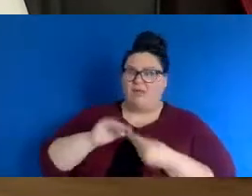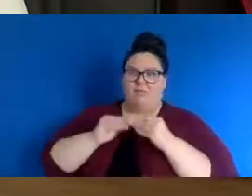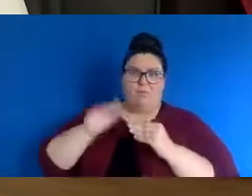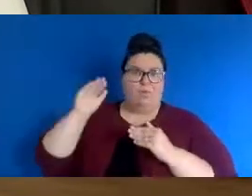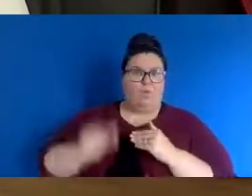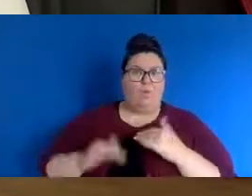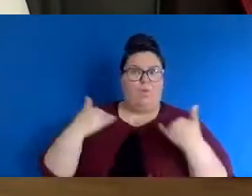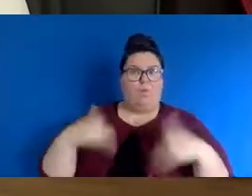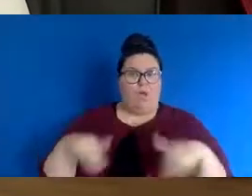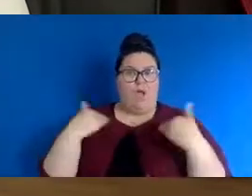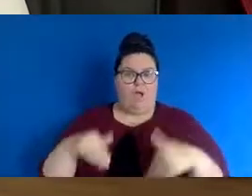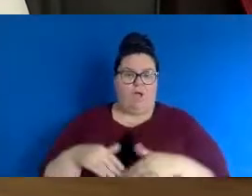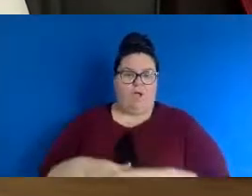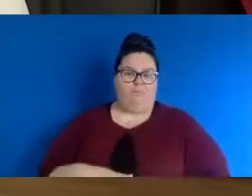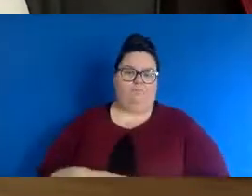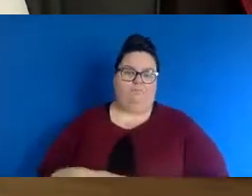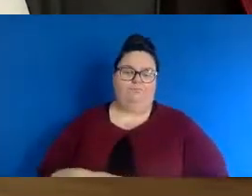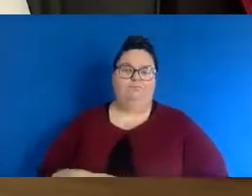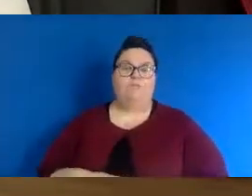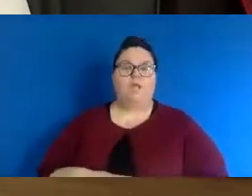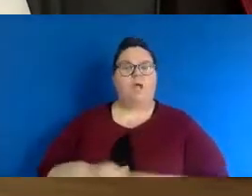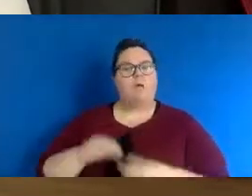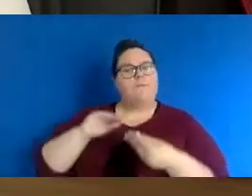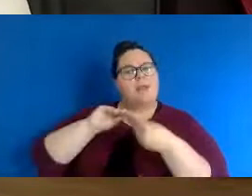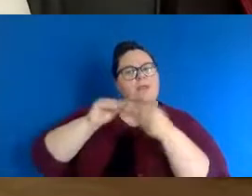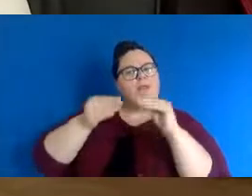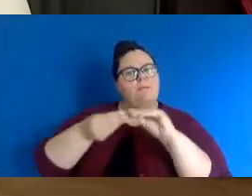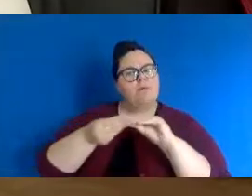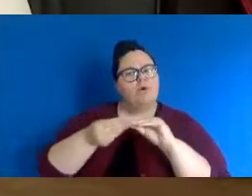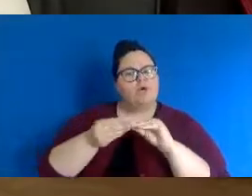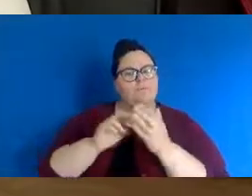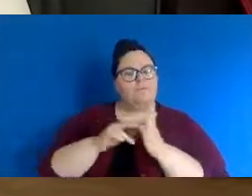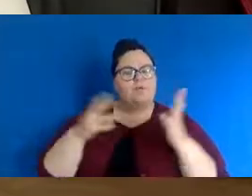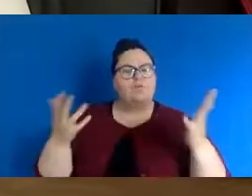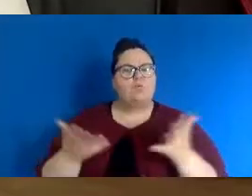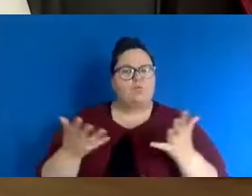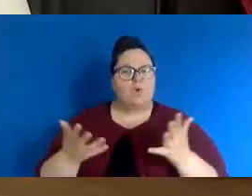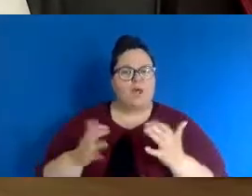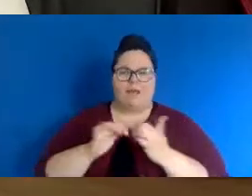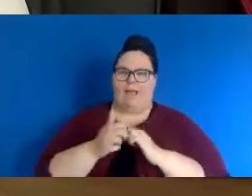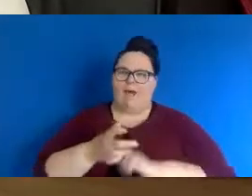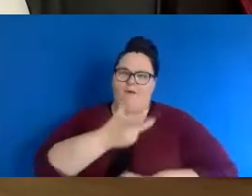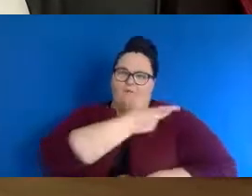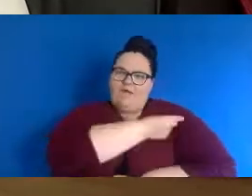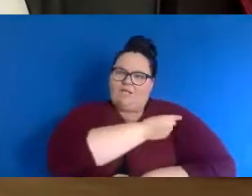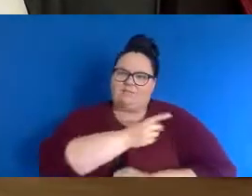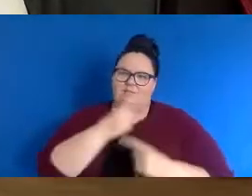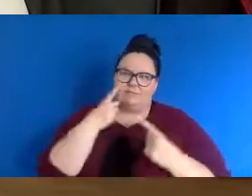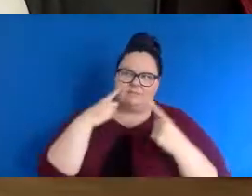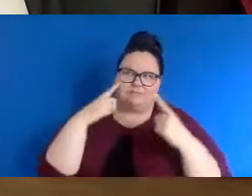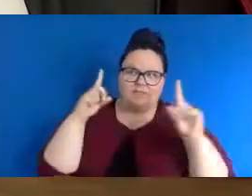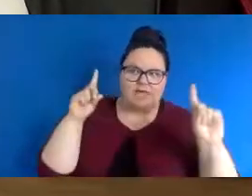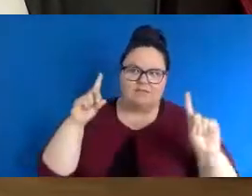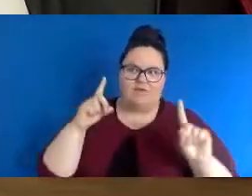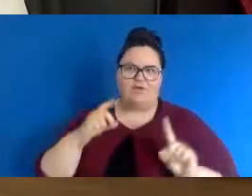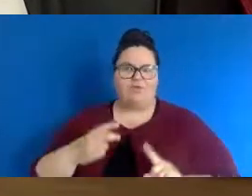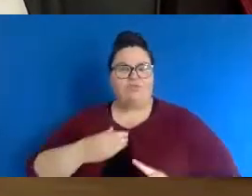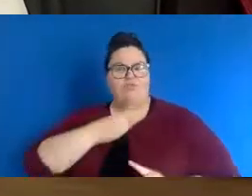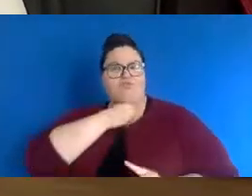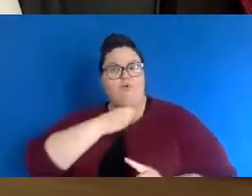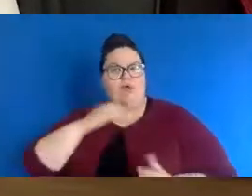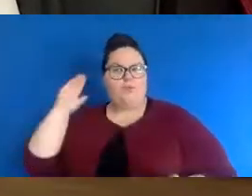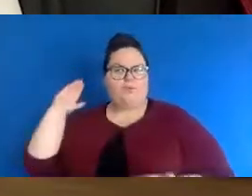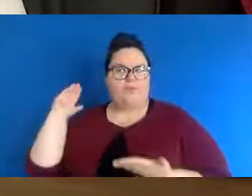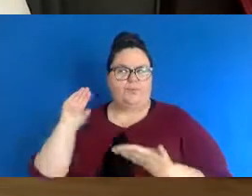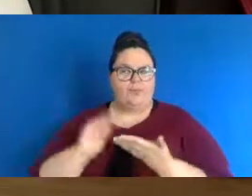this year. But behind these numbers is another story: how vaccines are clearly reducing the threat that COVID-19